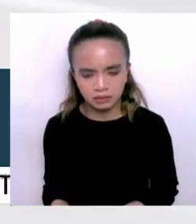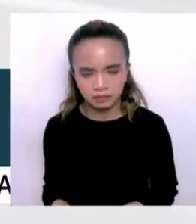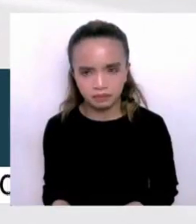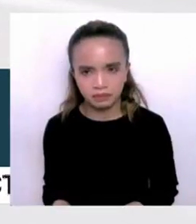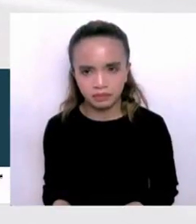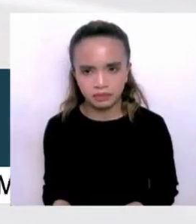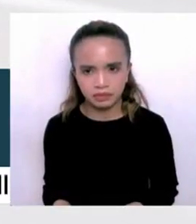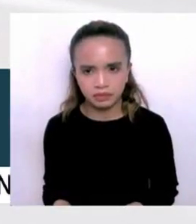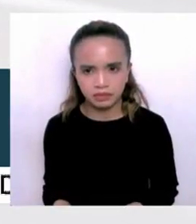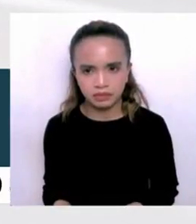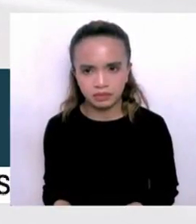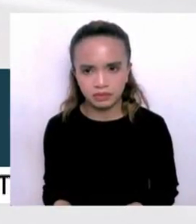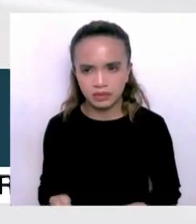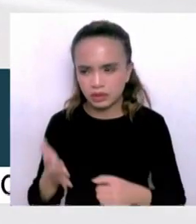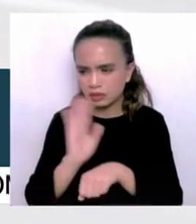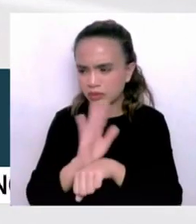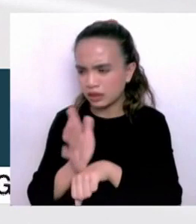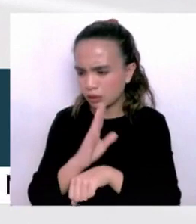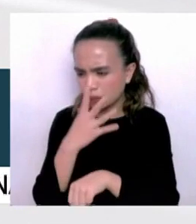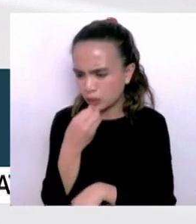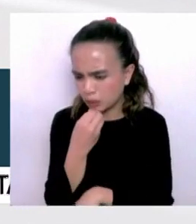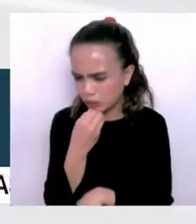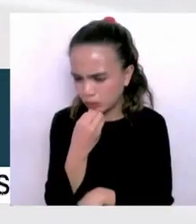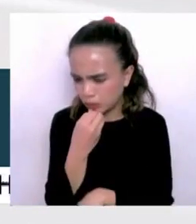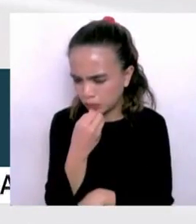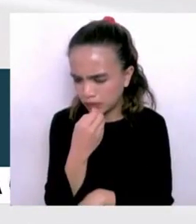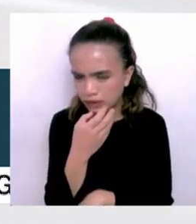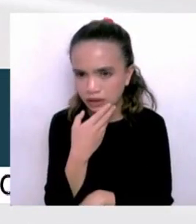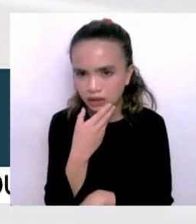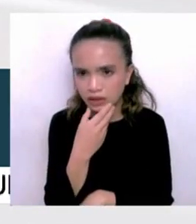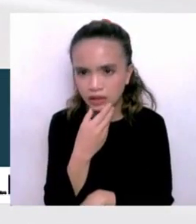Yung po pelikula niya na, yung Born.